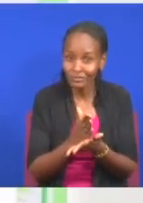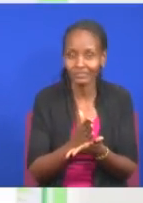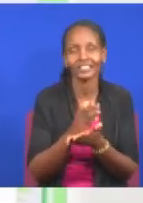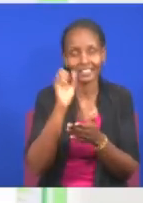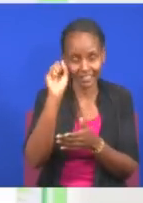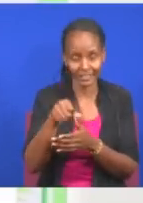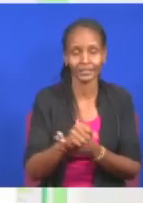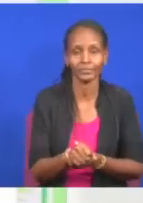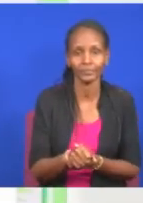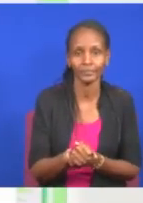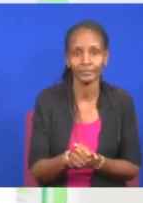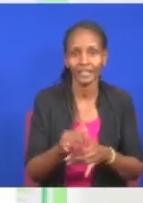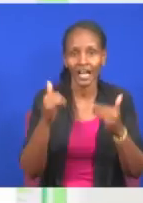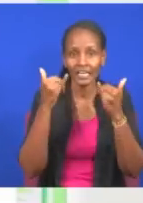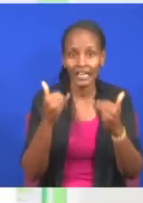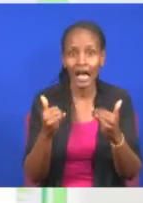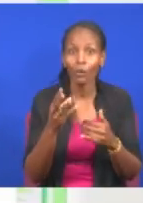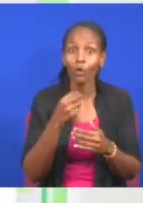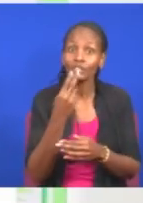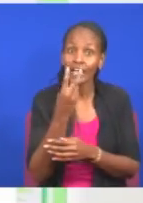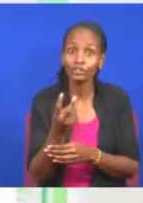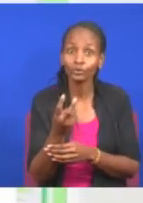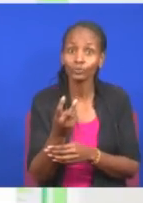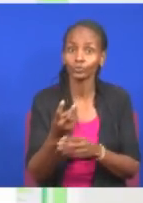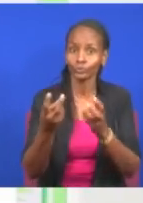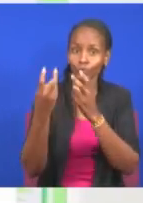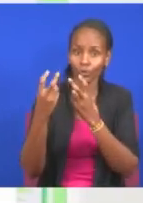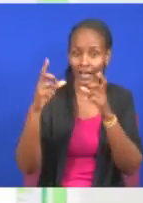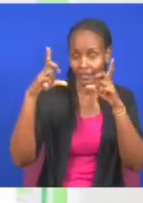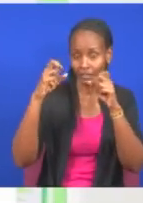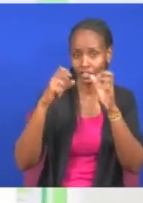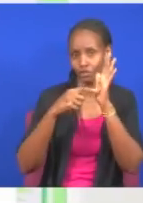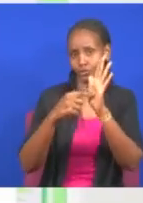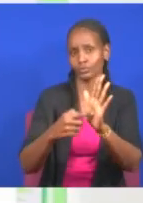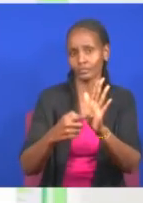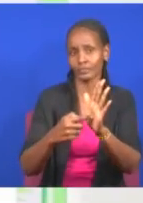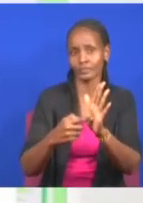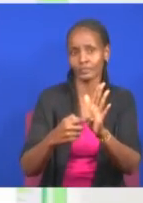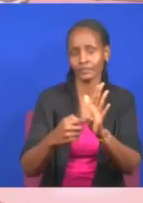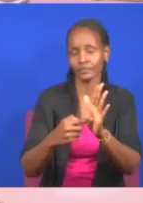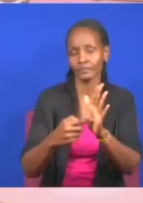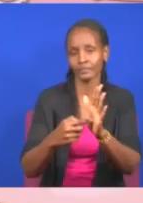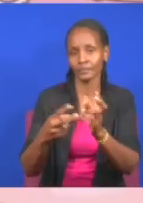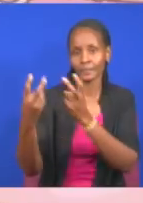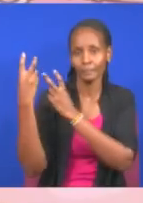Yes. Now, I want us to look at the picture that will be shown on the screen.